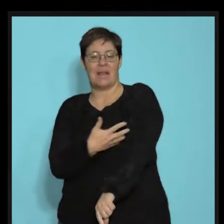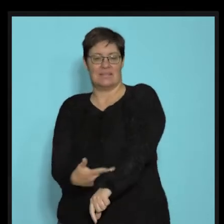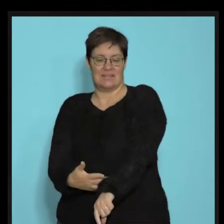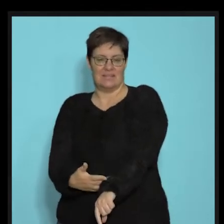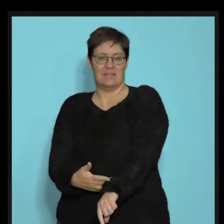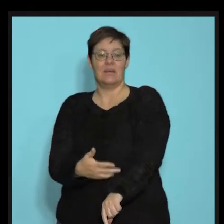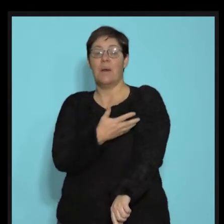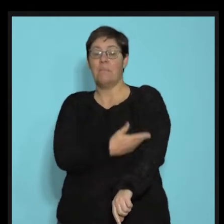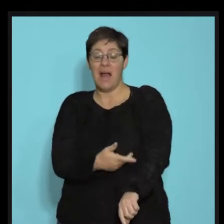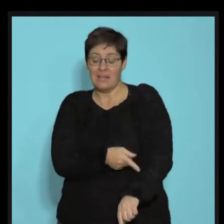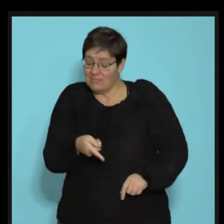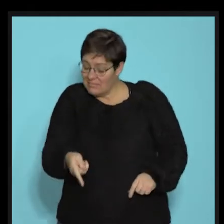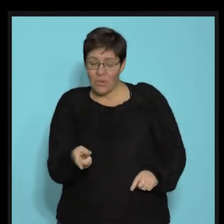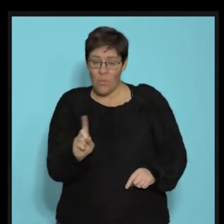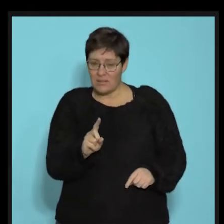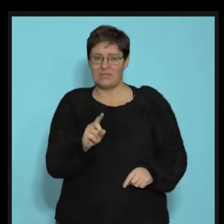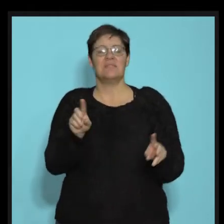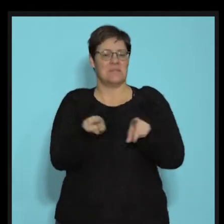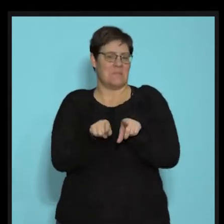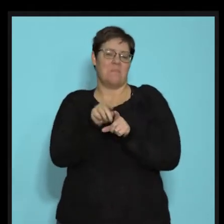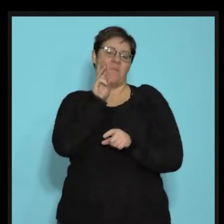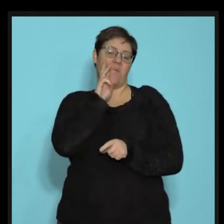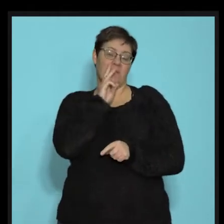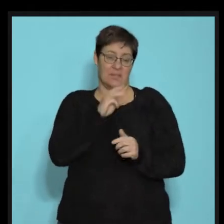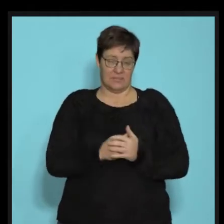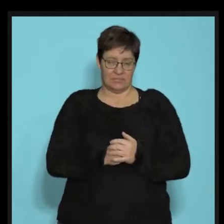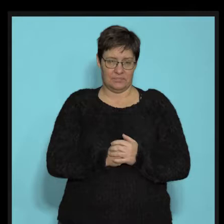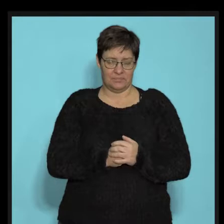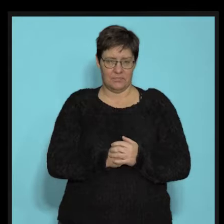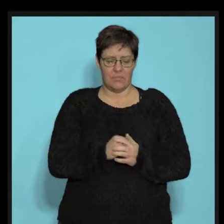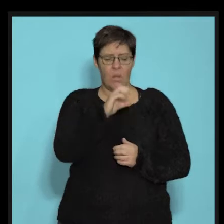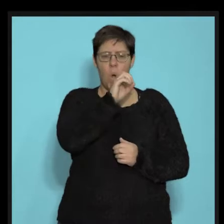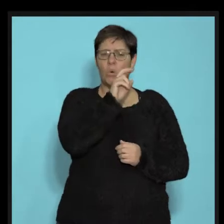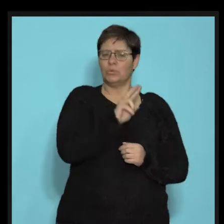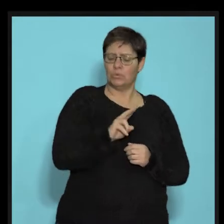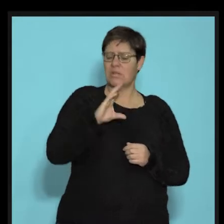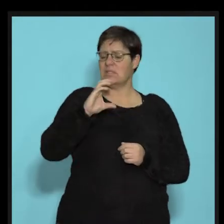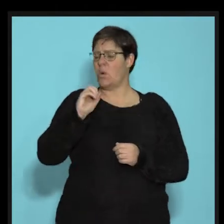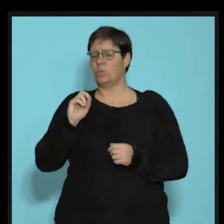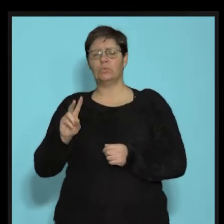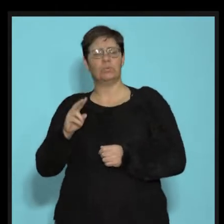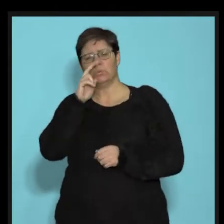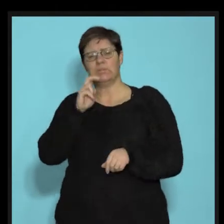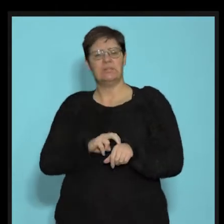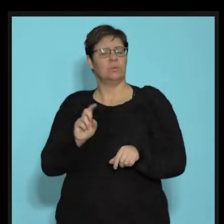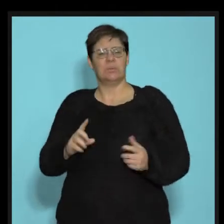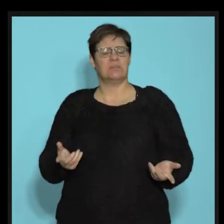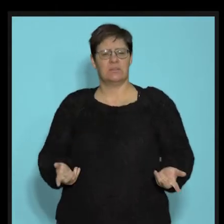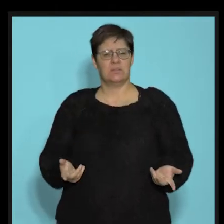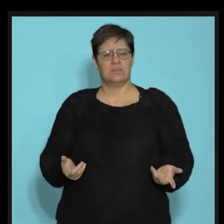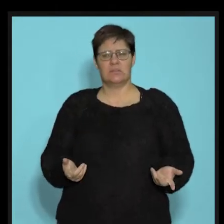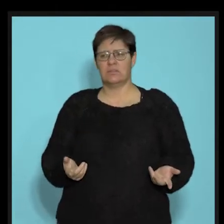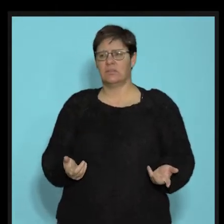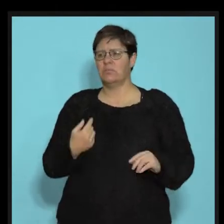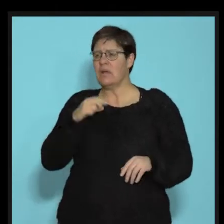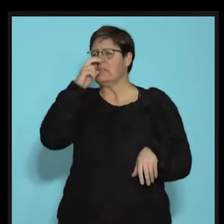blood? Water. Okay, why do I need oxygen and carbon dioxide? I need it to do